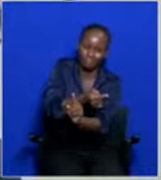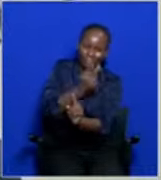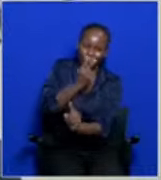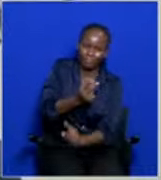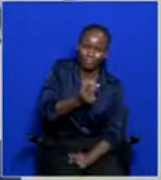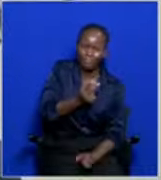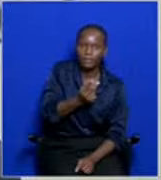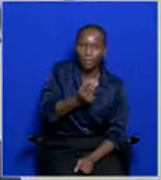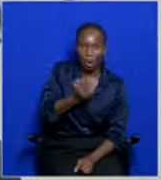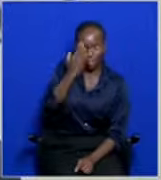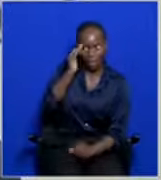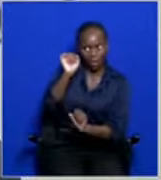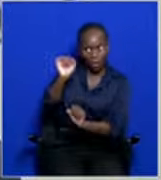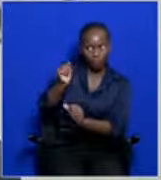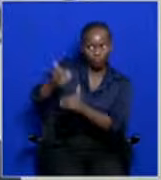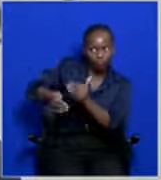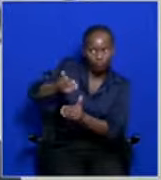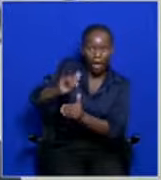orders and rules.